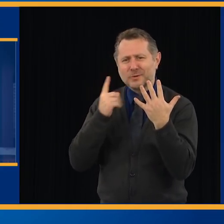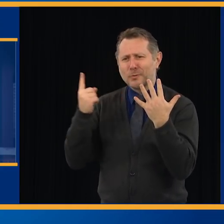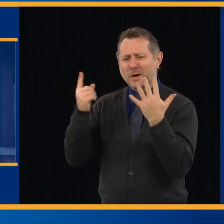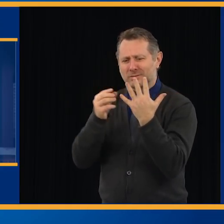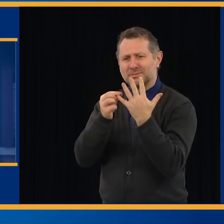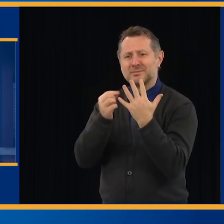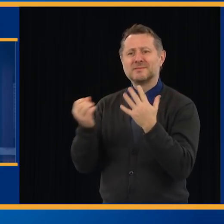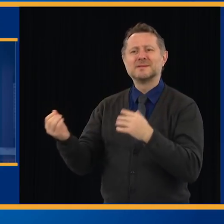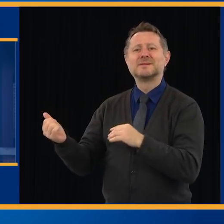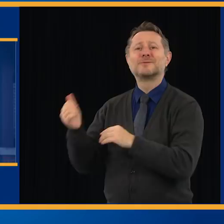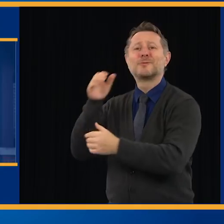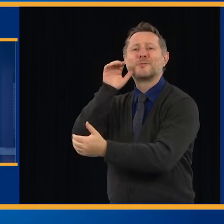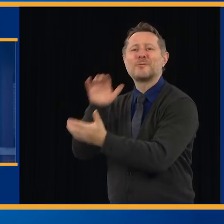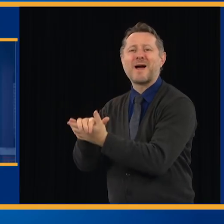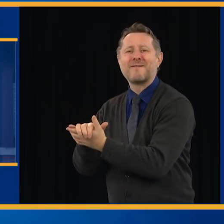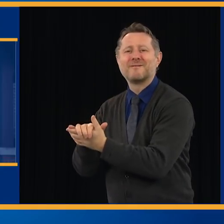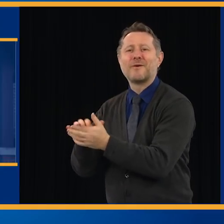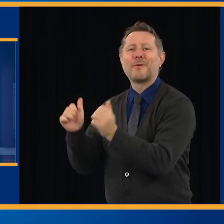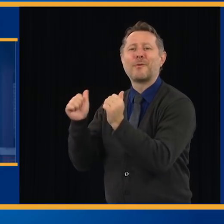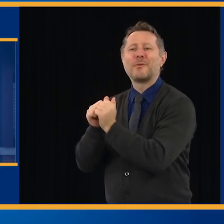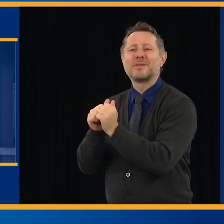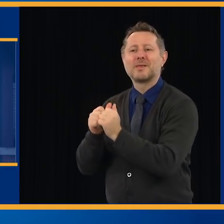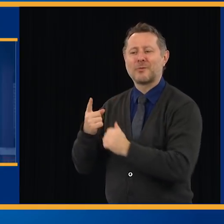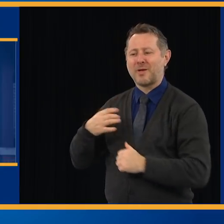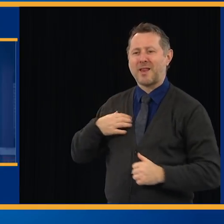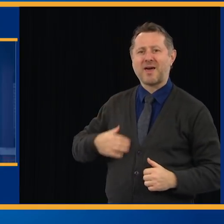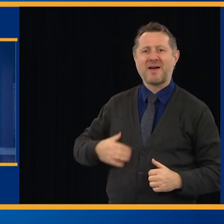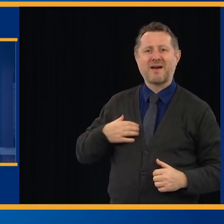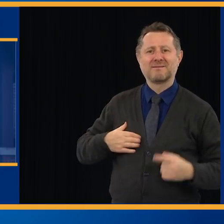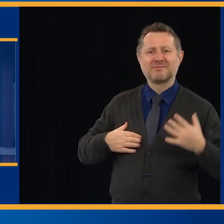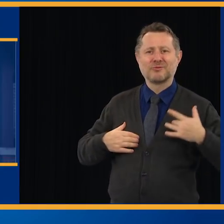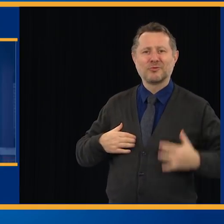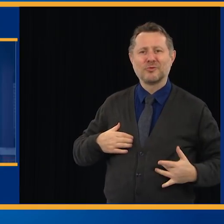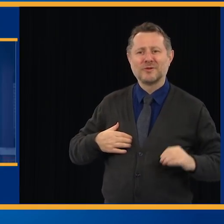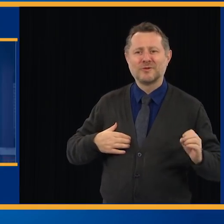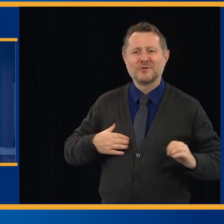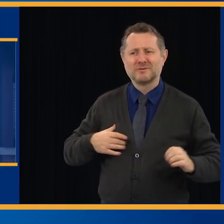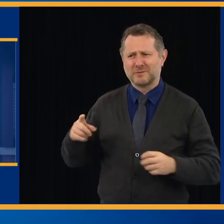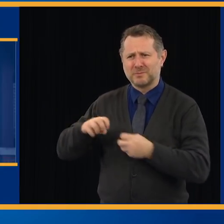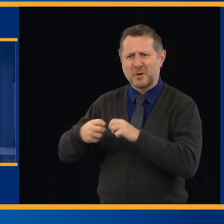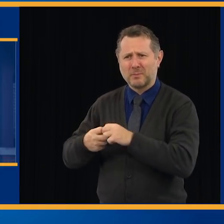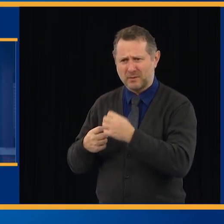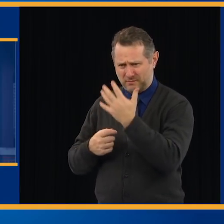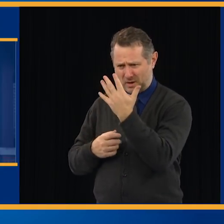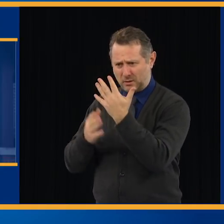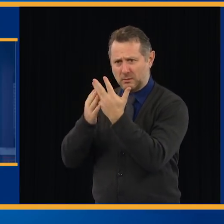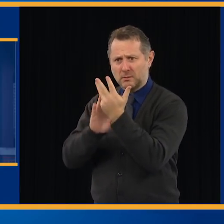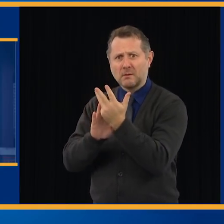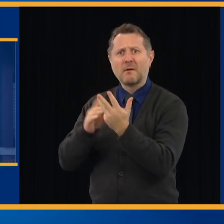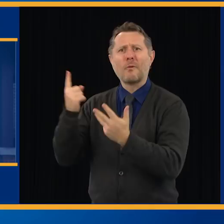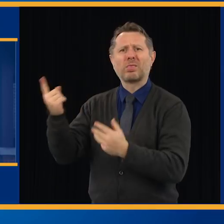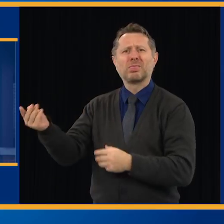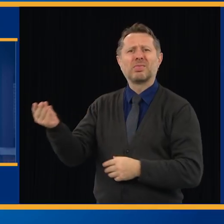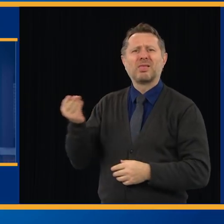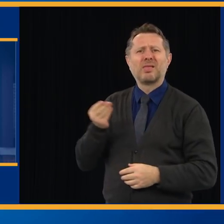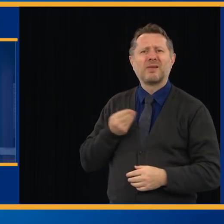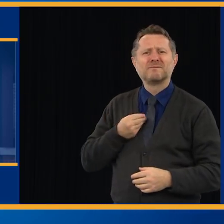and underlying illness. And he sends 1 of his 5 masks to New